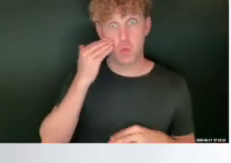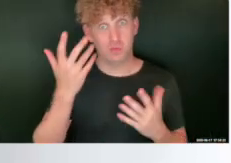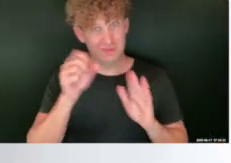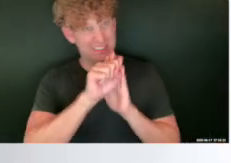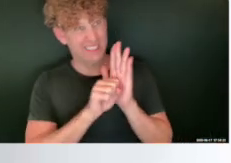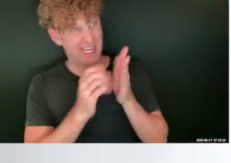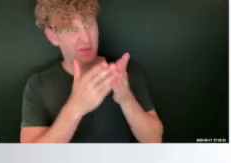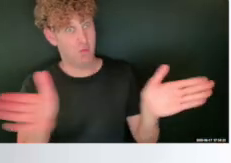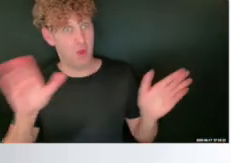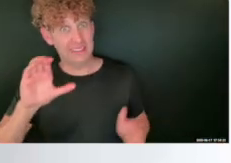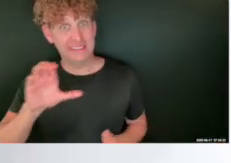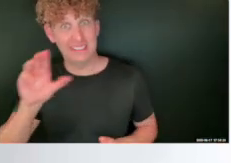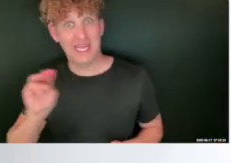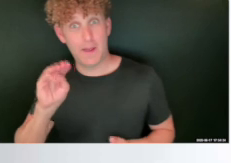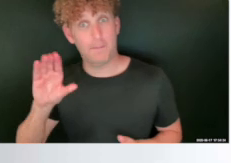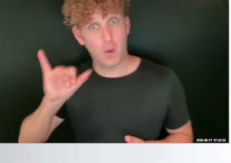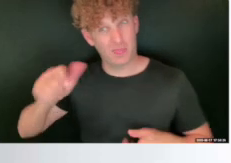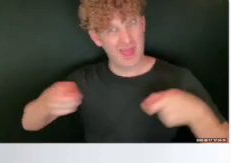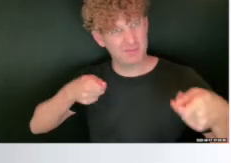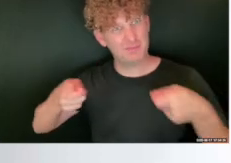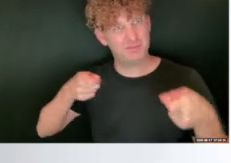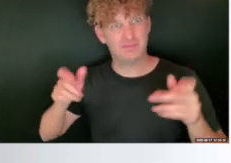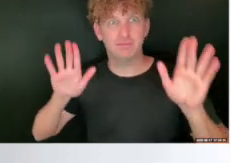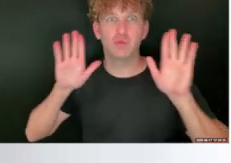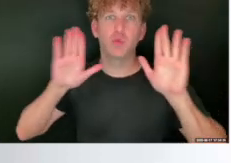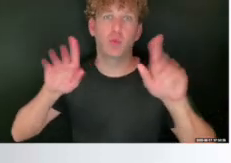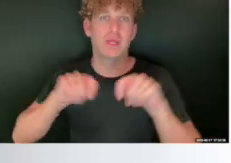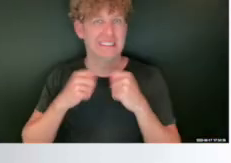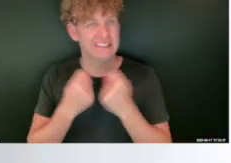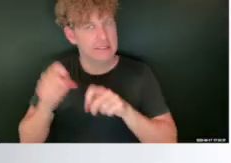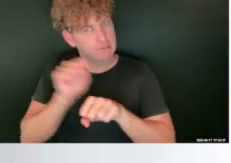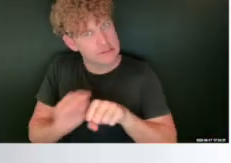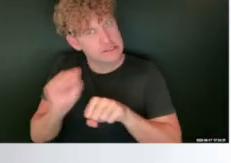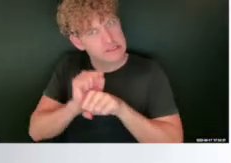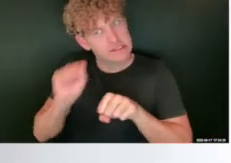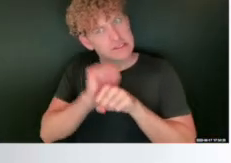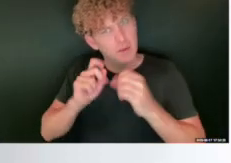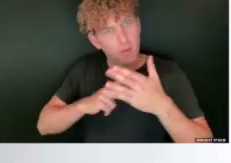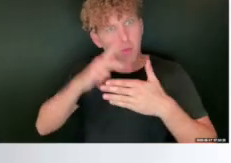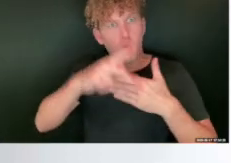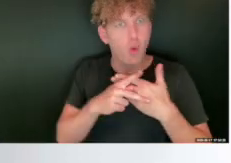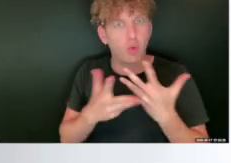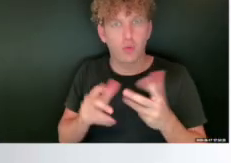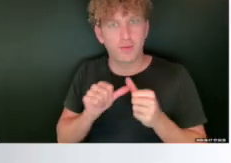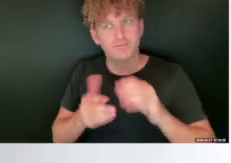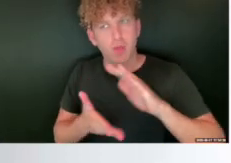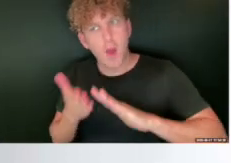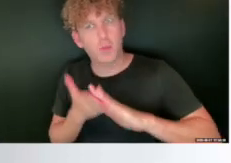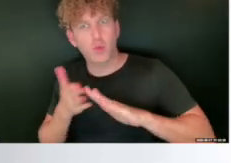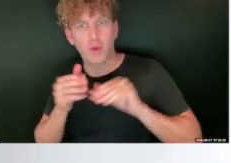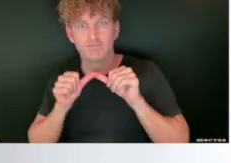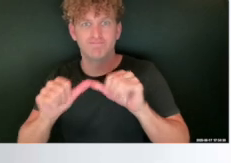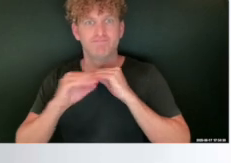members, mobility project awardees, mobility operators, community-based